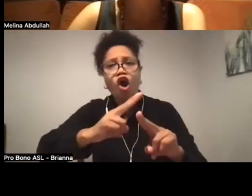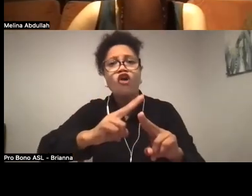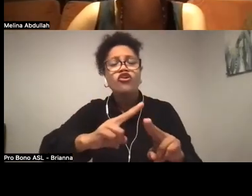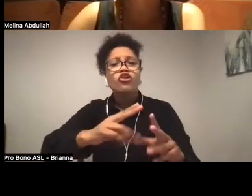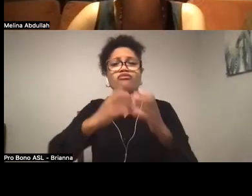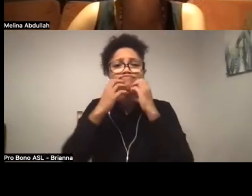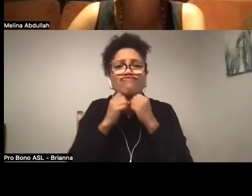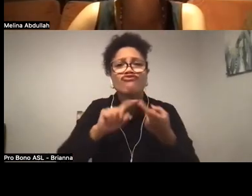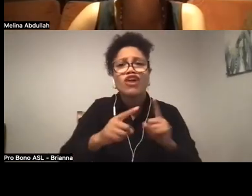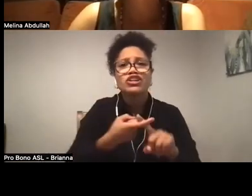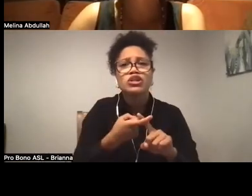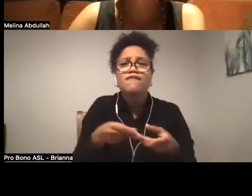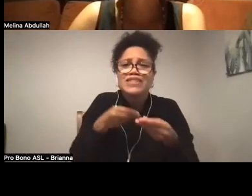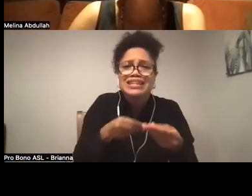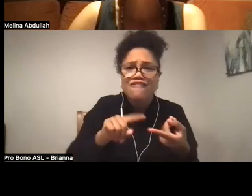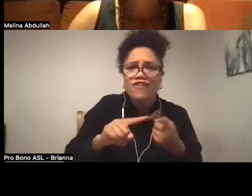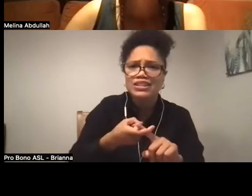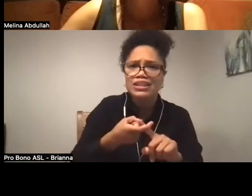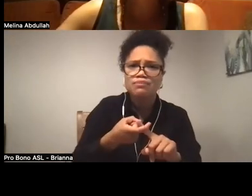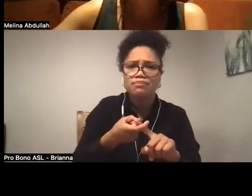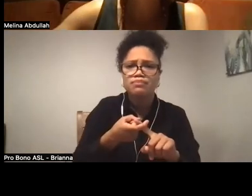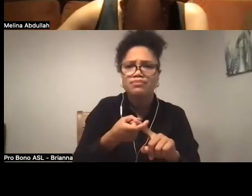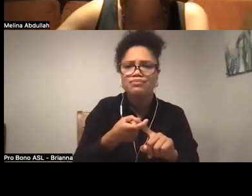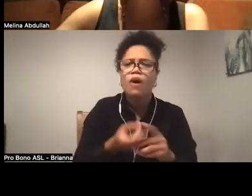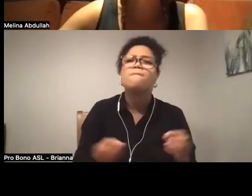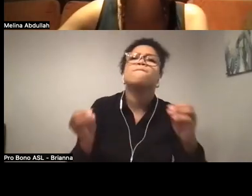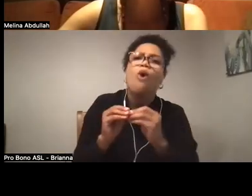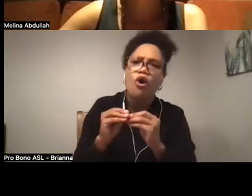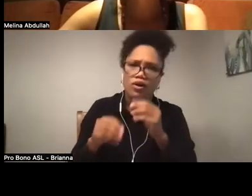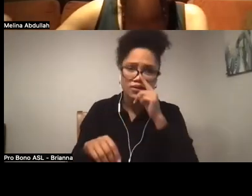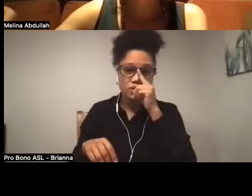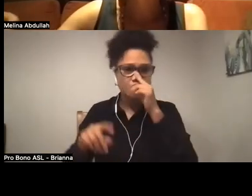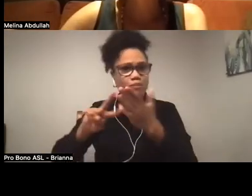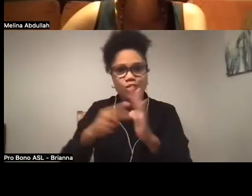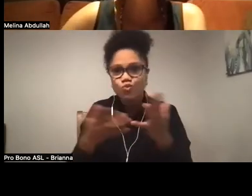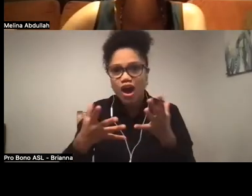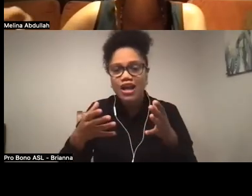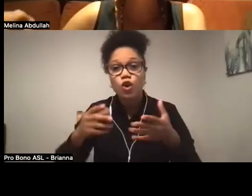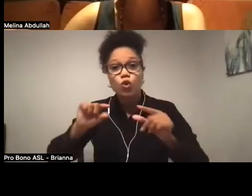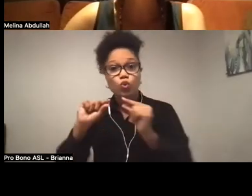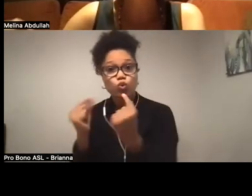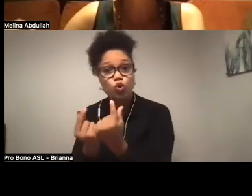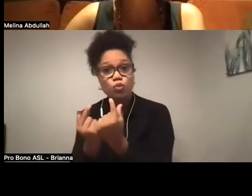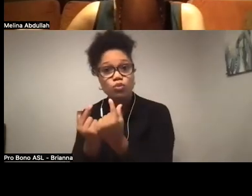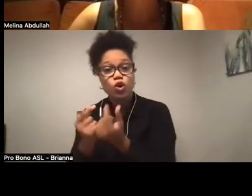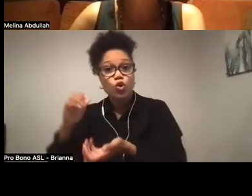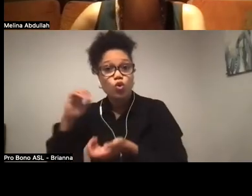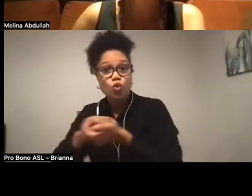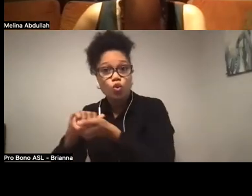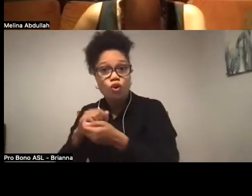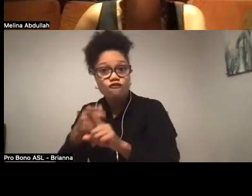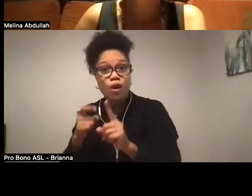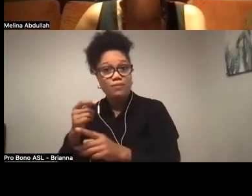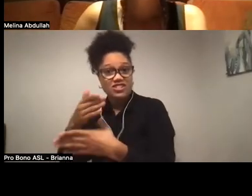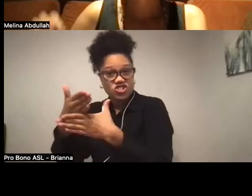than nurturing our friendships, right? It's the coming together of groups who are united by a shared